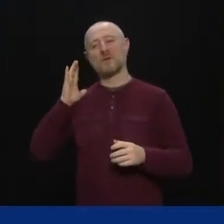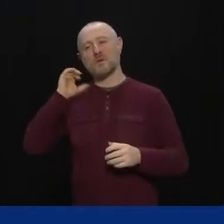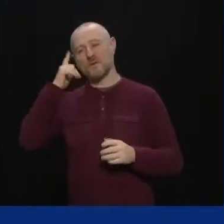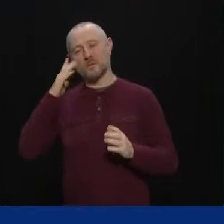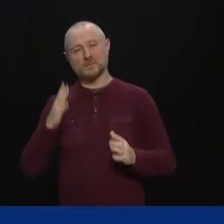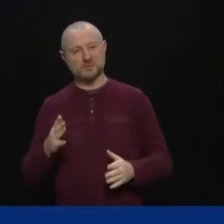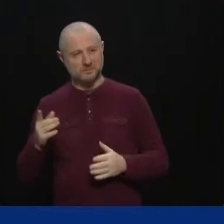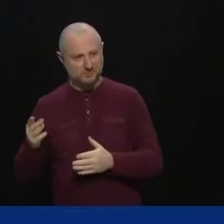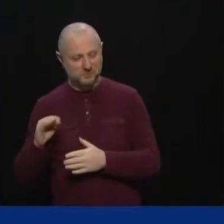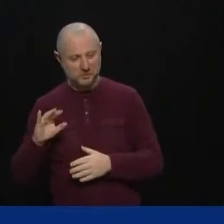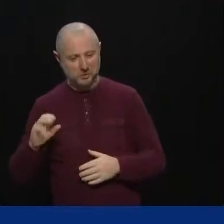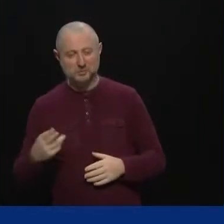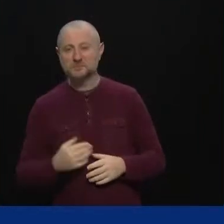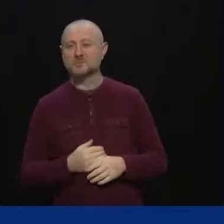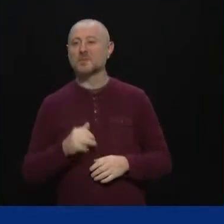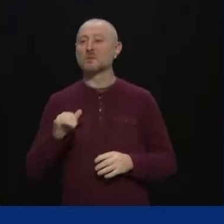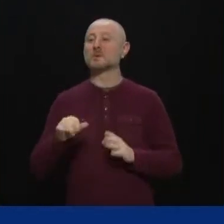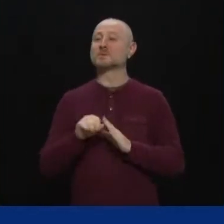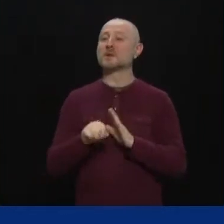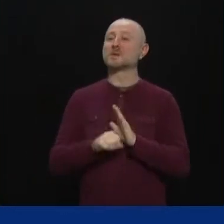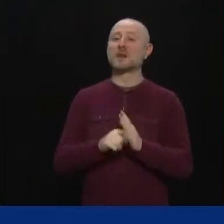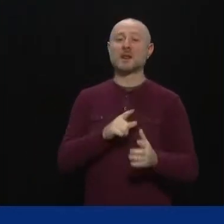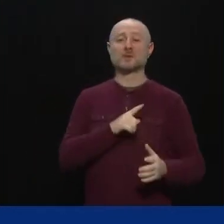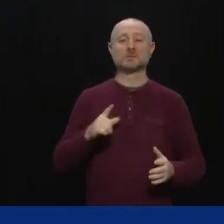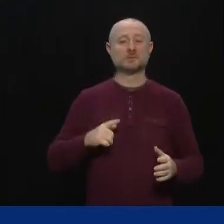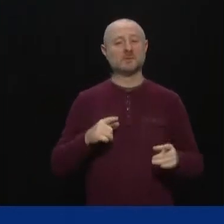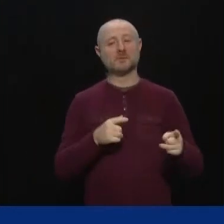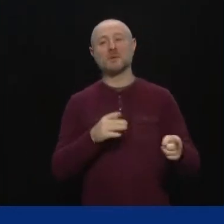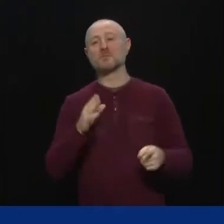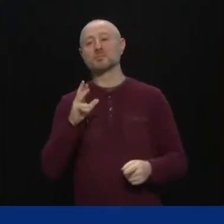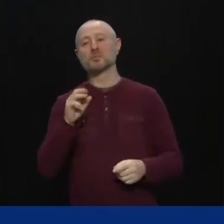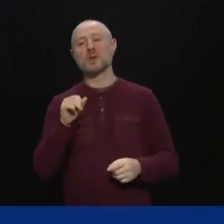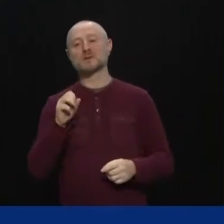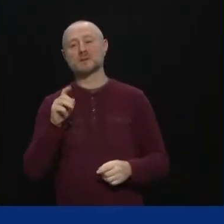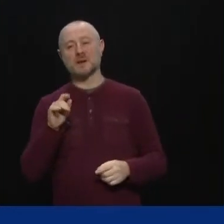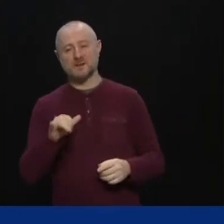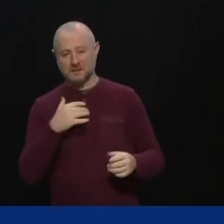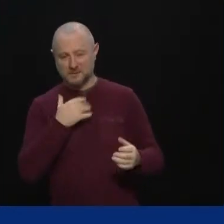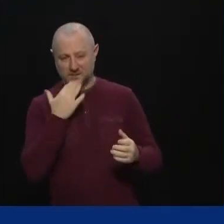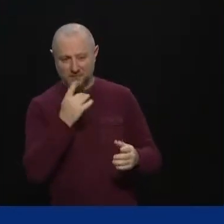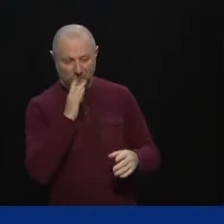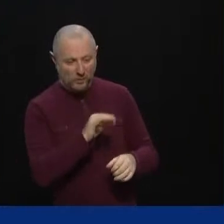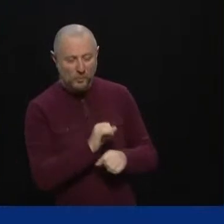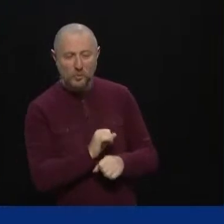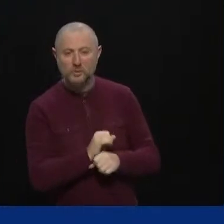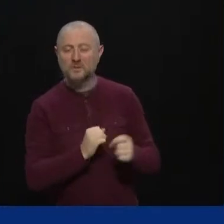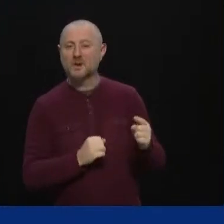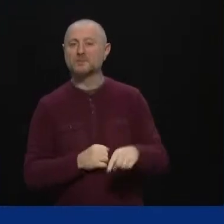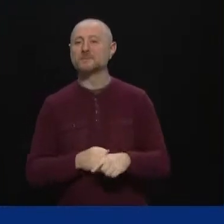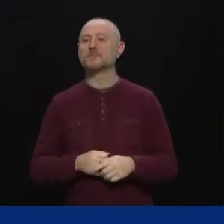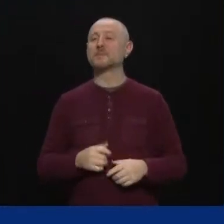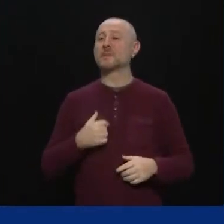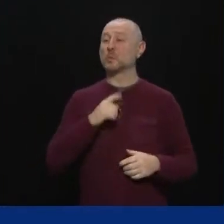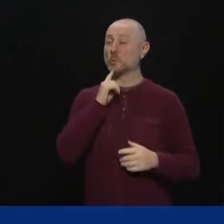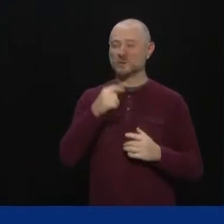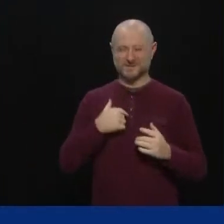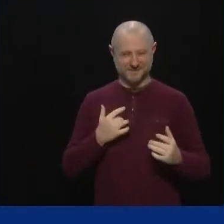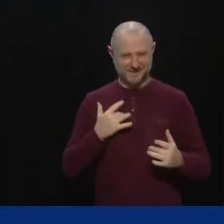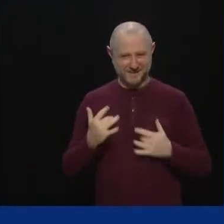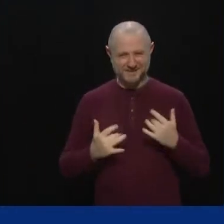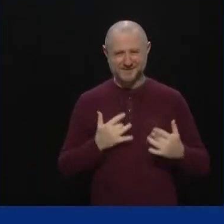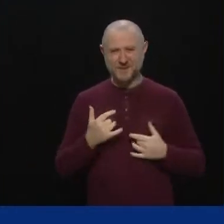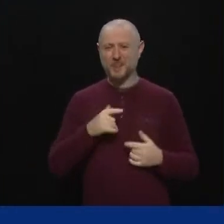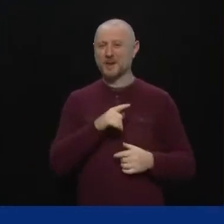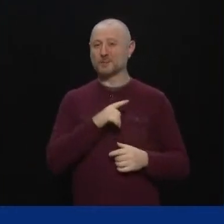our state legislature, Neil Breslin. I want to thank Senator Breslin for all he does. We have a very exciting session coming up. I'm